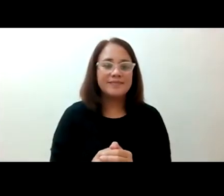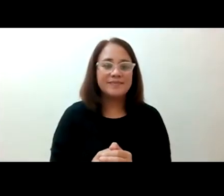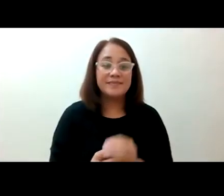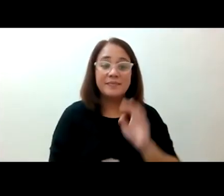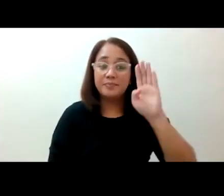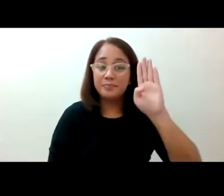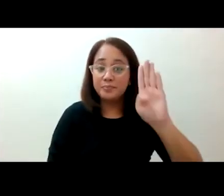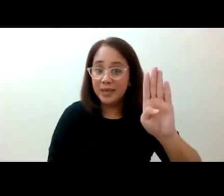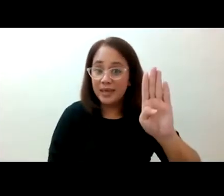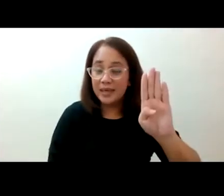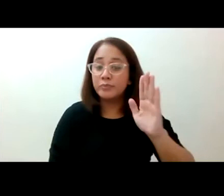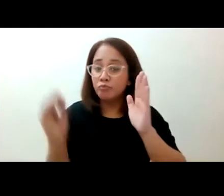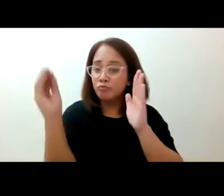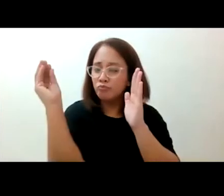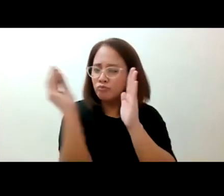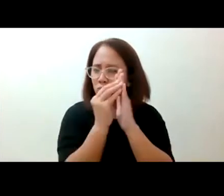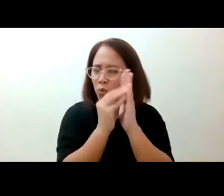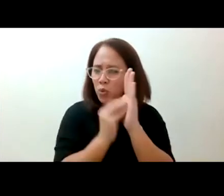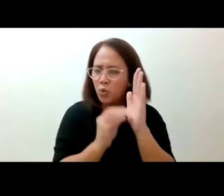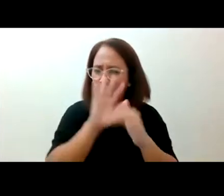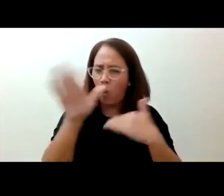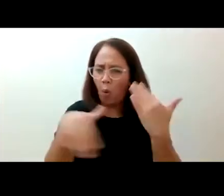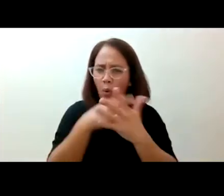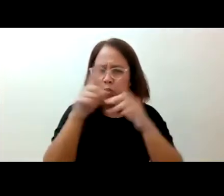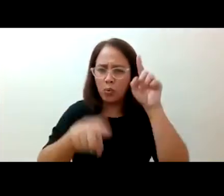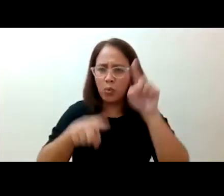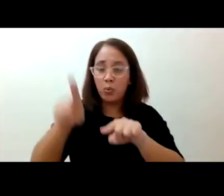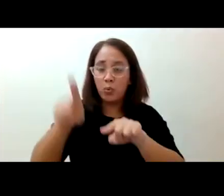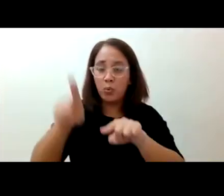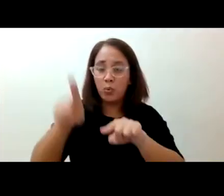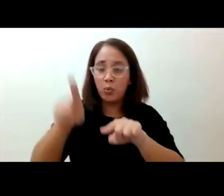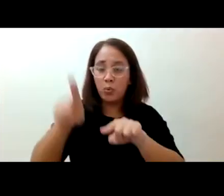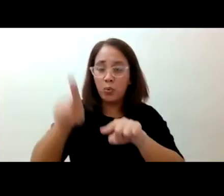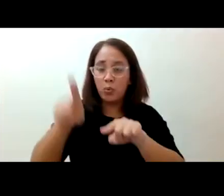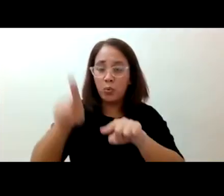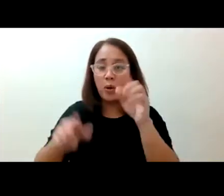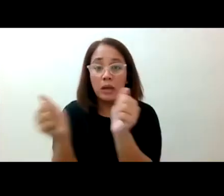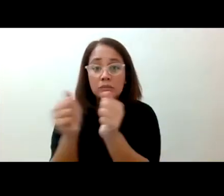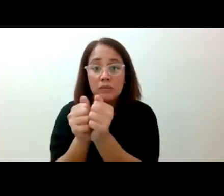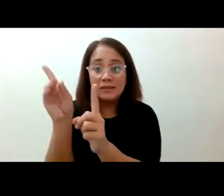B, to put all the variations in a companion dictionary.